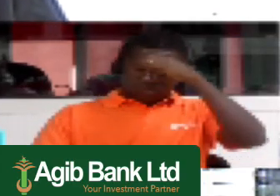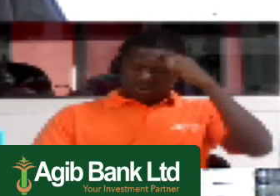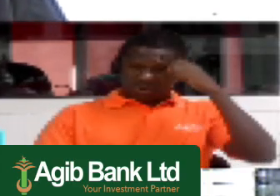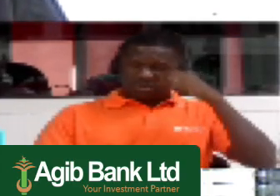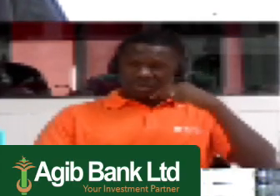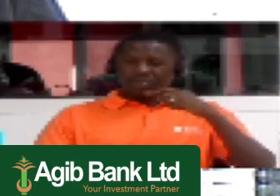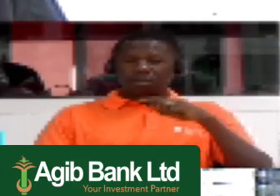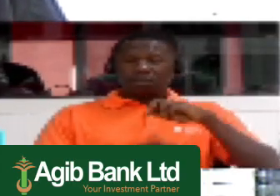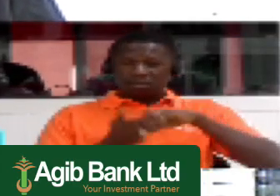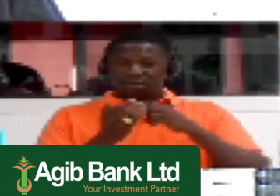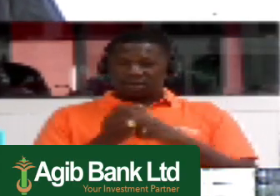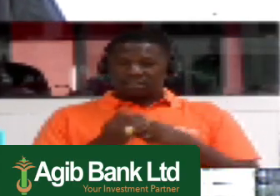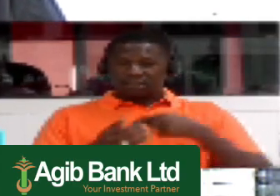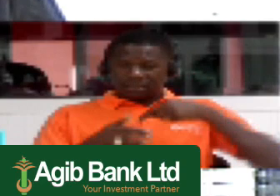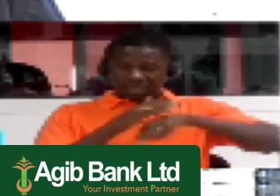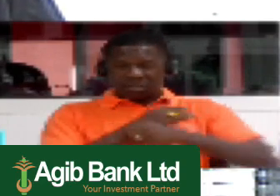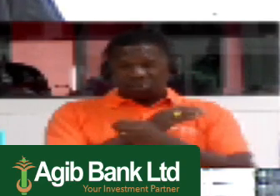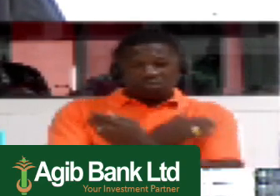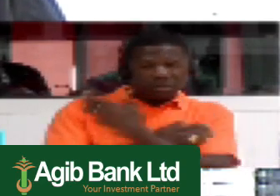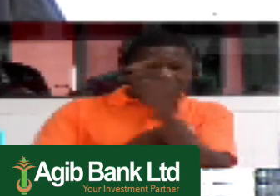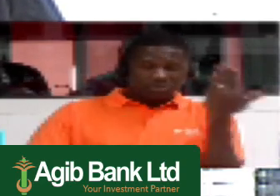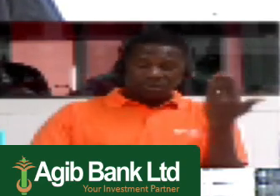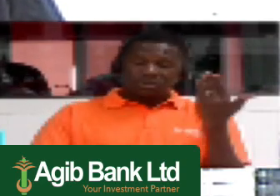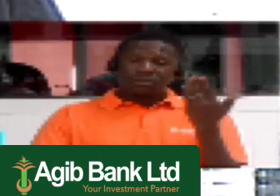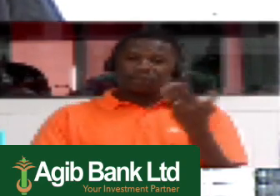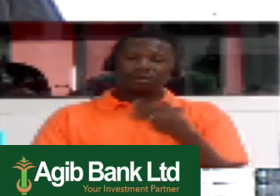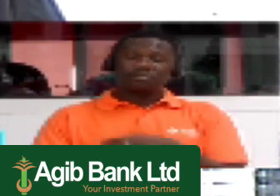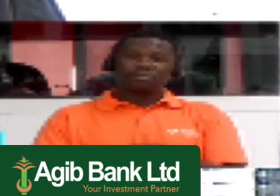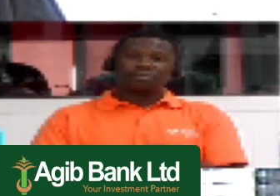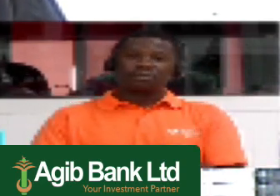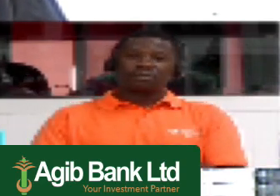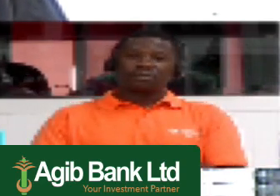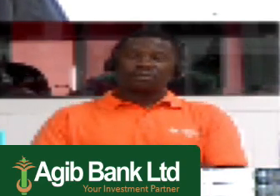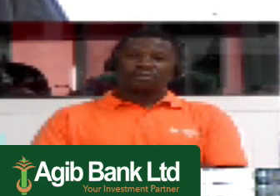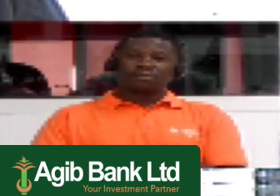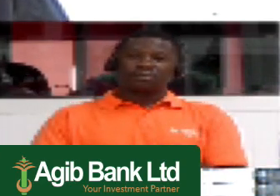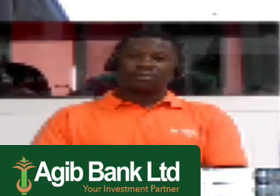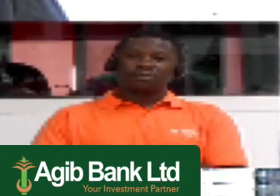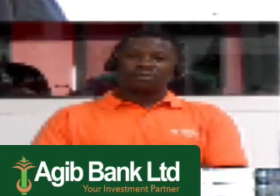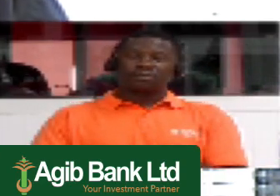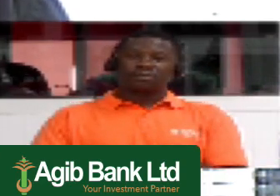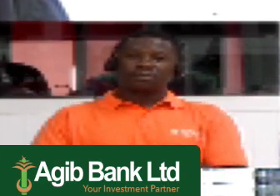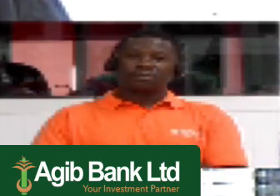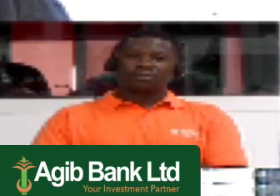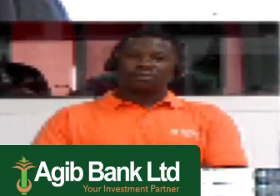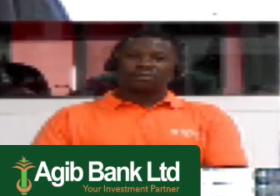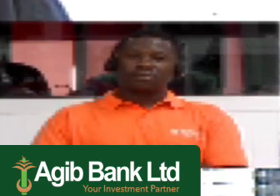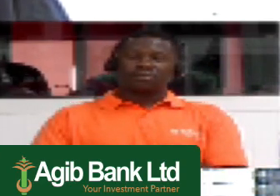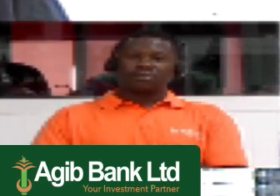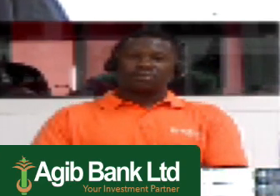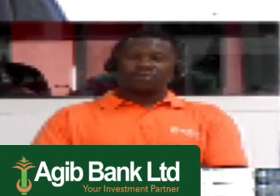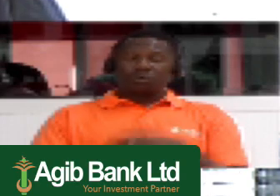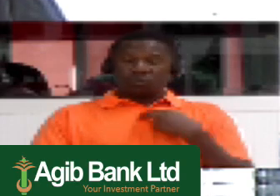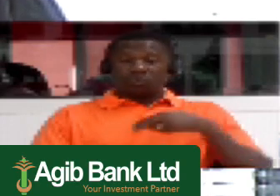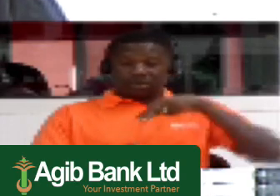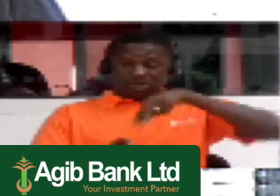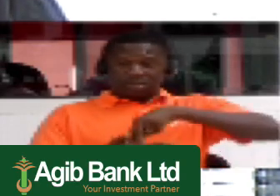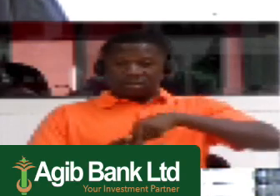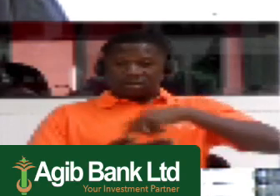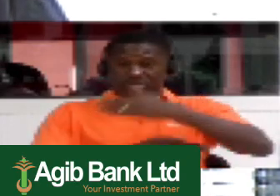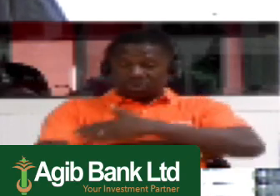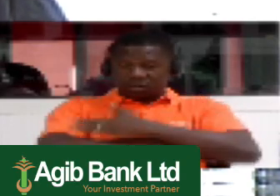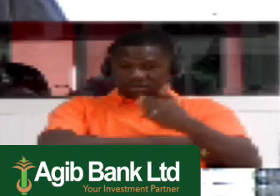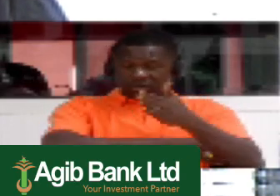work of the regimental police is that each morning kana bundal mutan kana moljibe kana wato menna. We secure